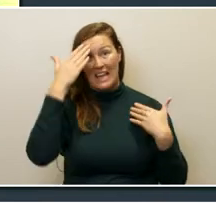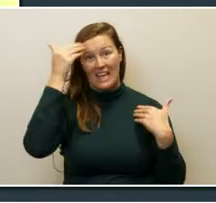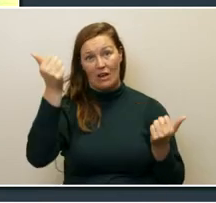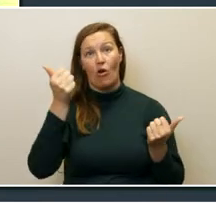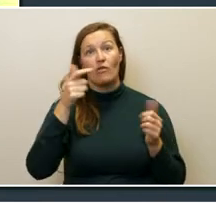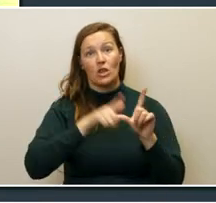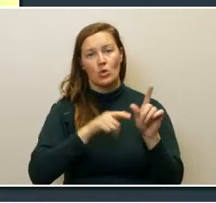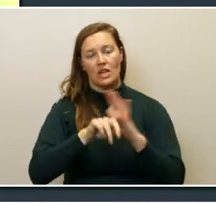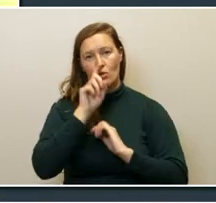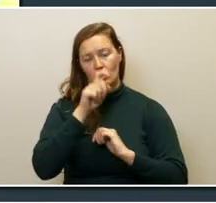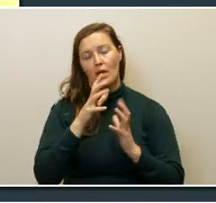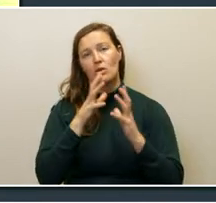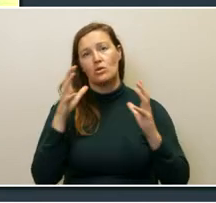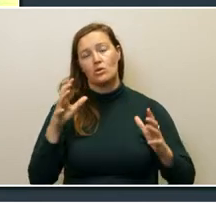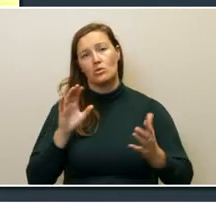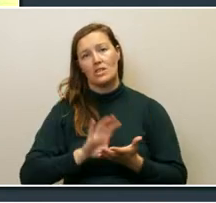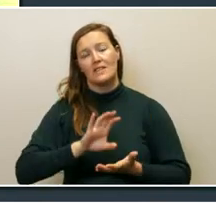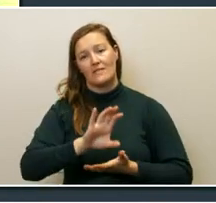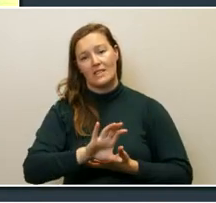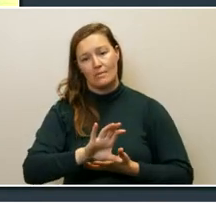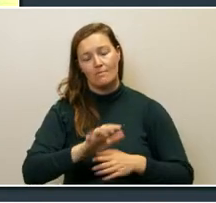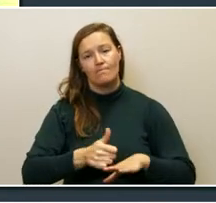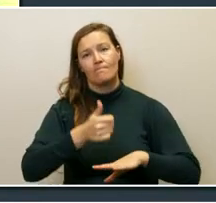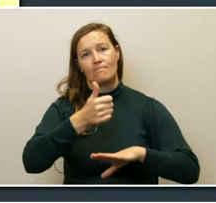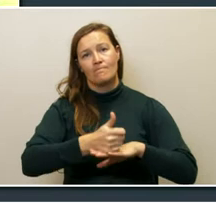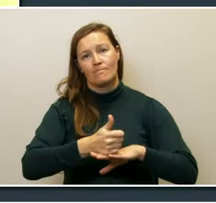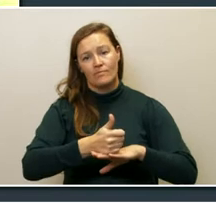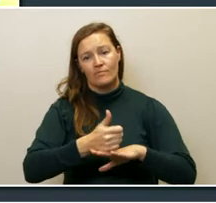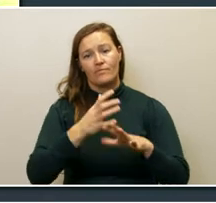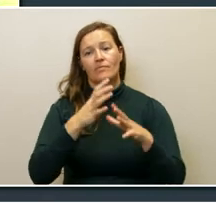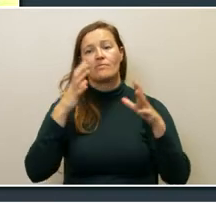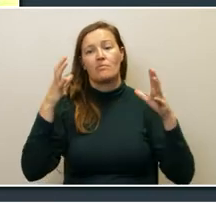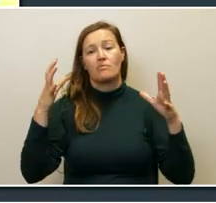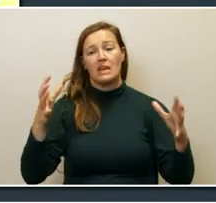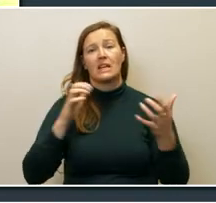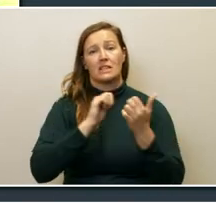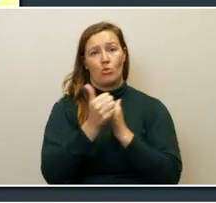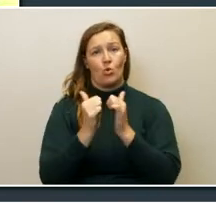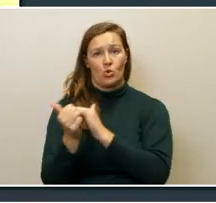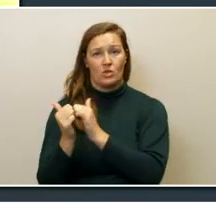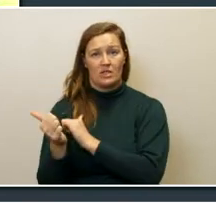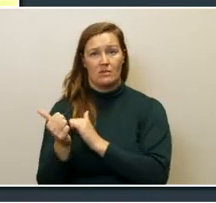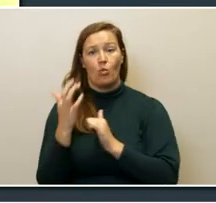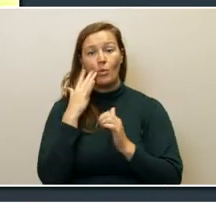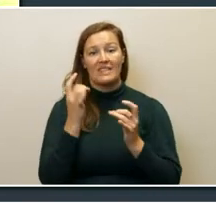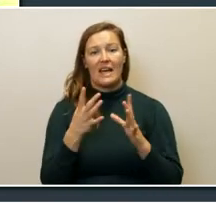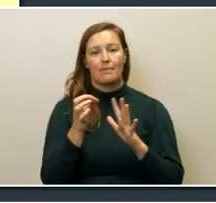Bay. It's a massive investment we're making in what are very big sports. When we started